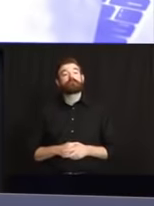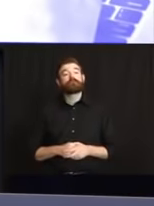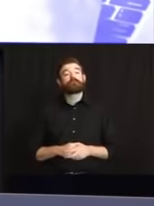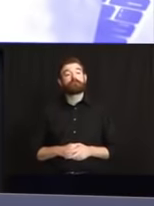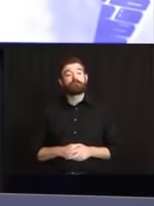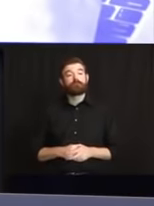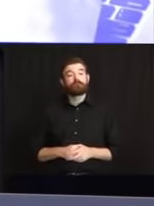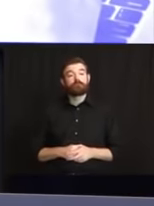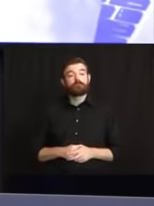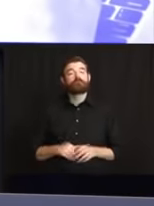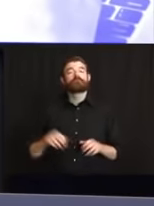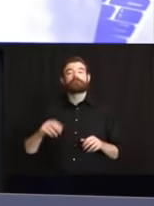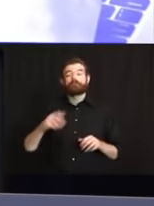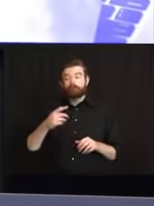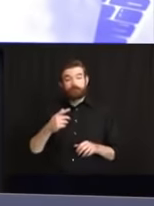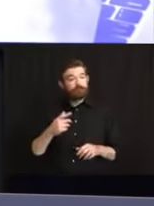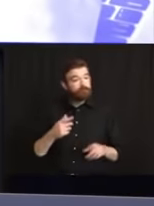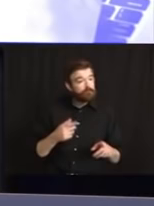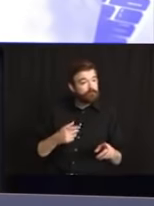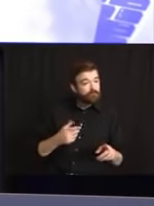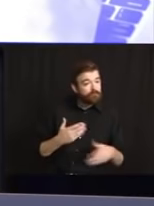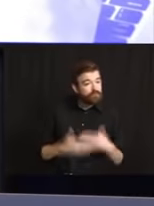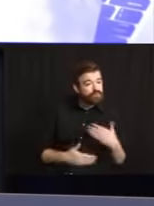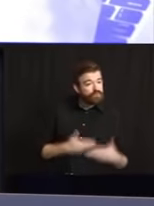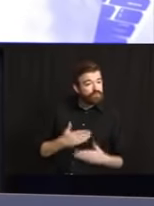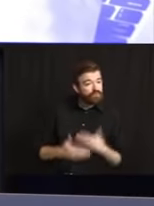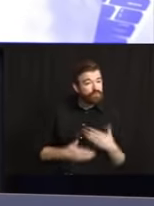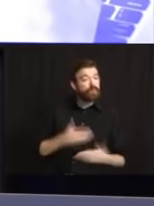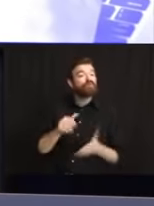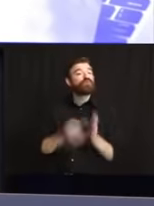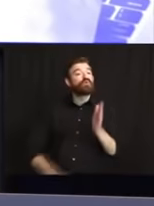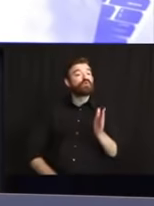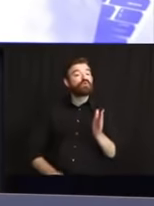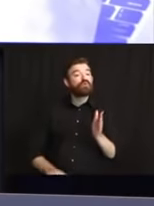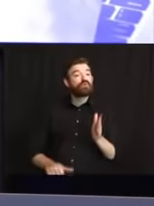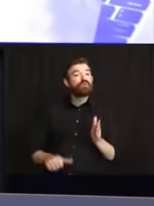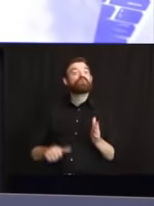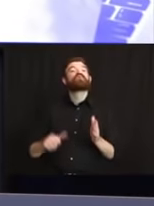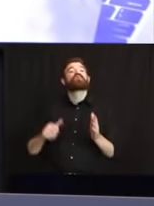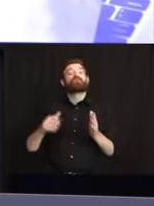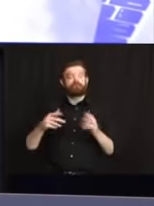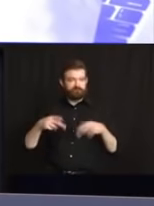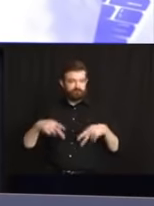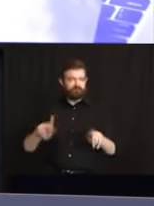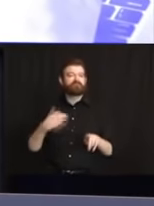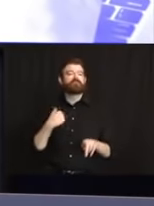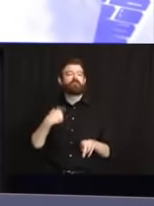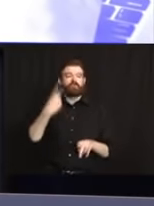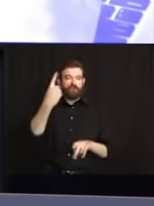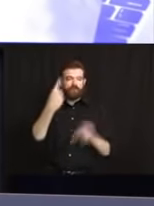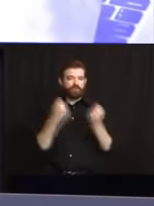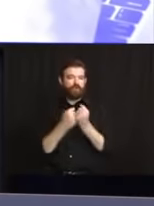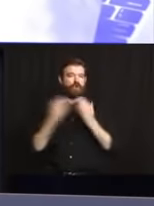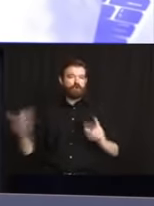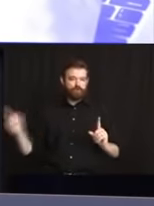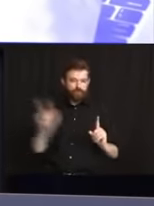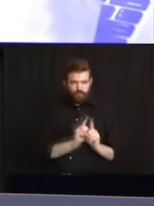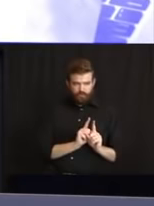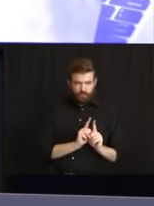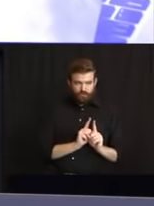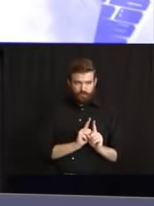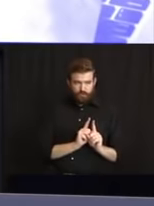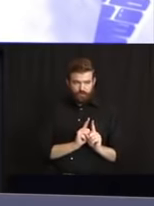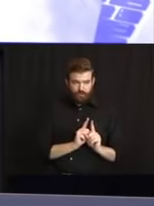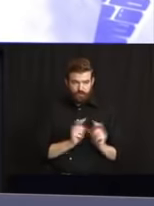children and patients with an intellectual, developmental, or cognitive disability. The support person may remain with the patient through